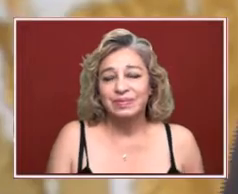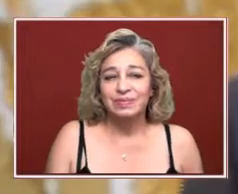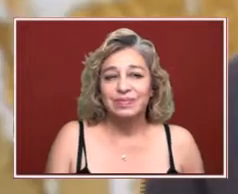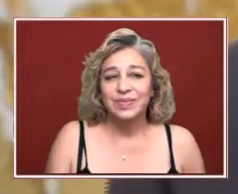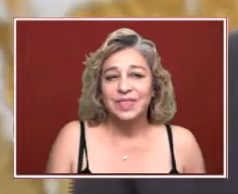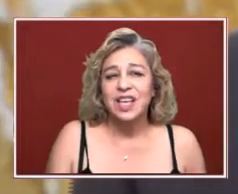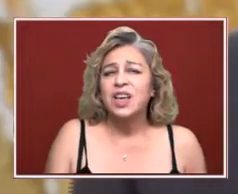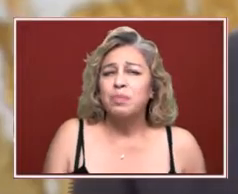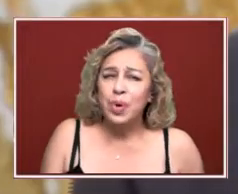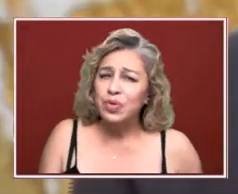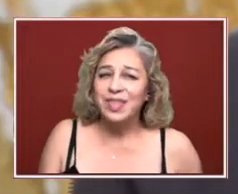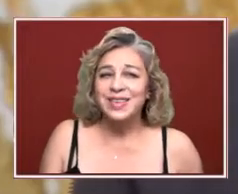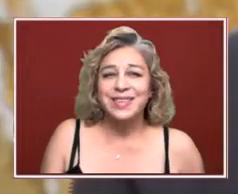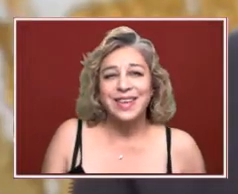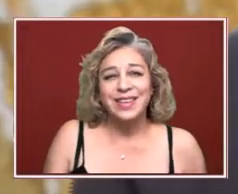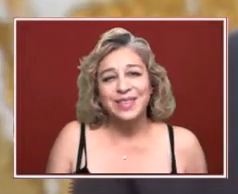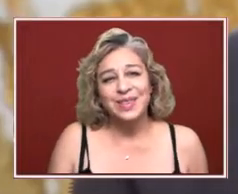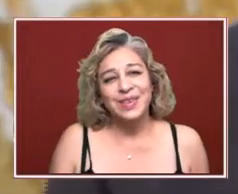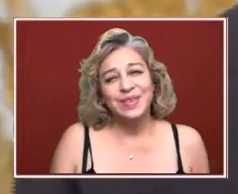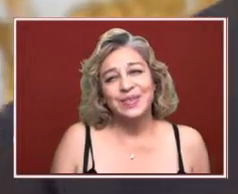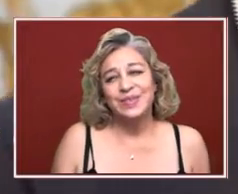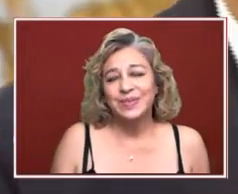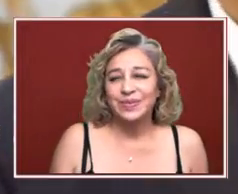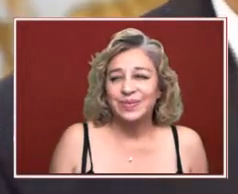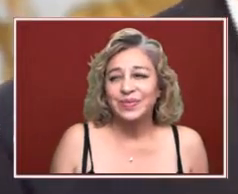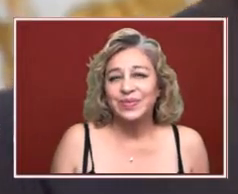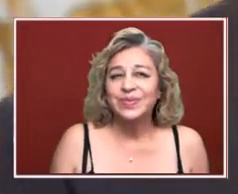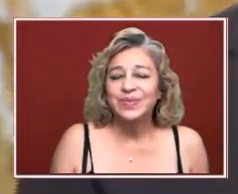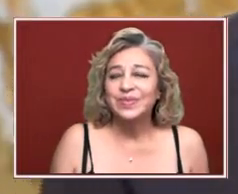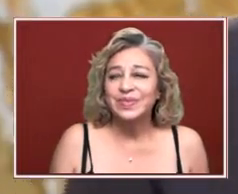Las dos cosas. Both these things.